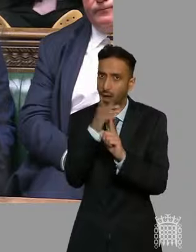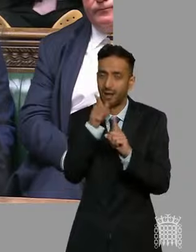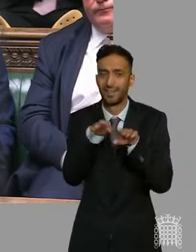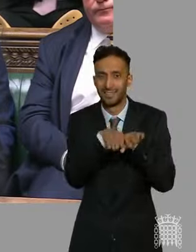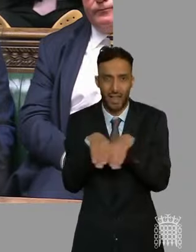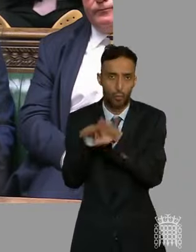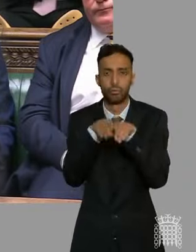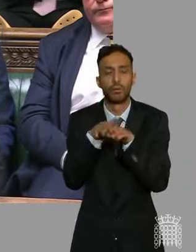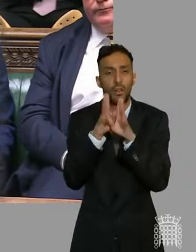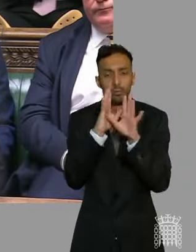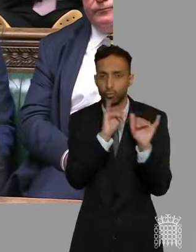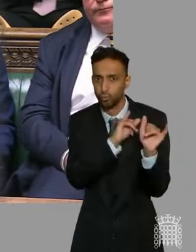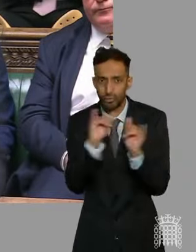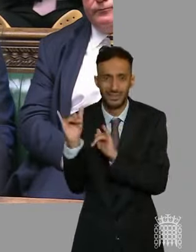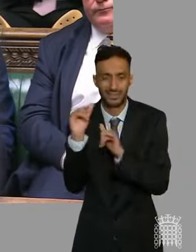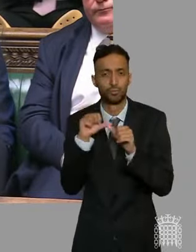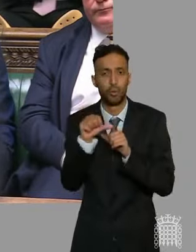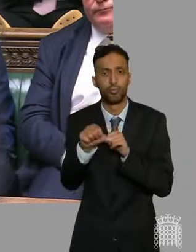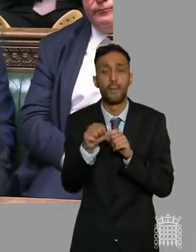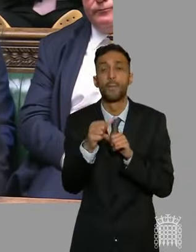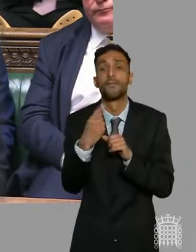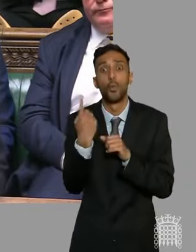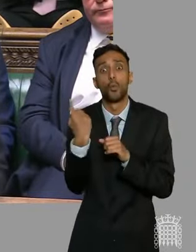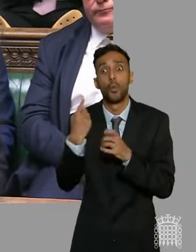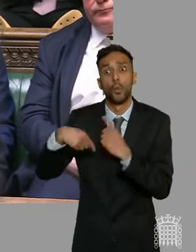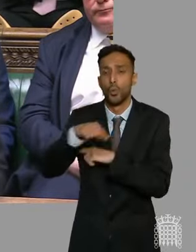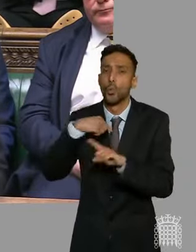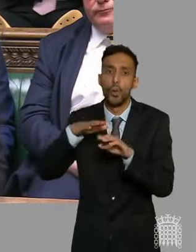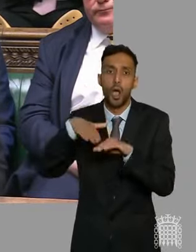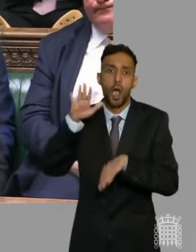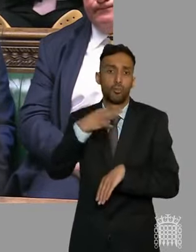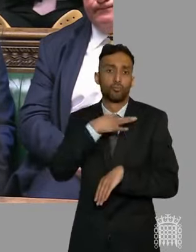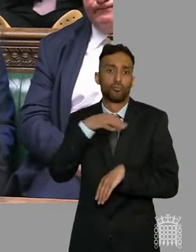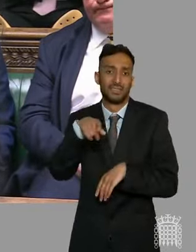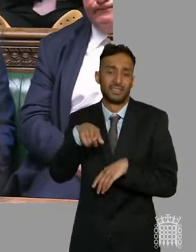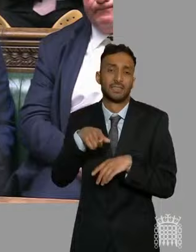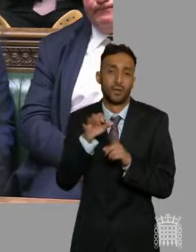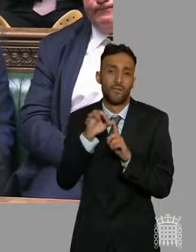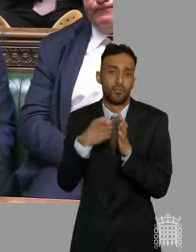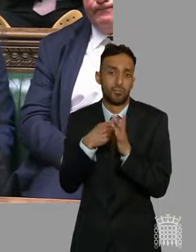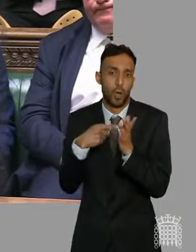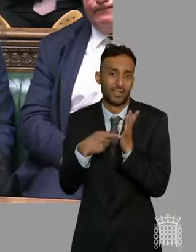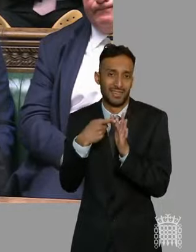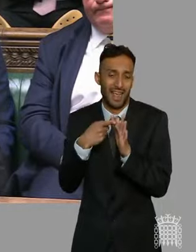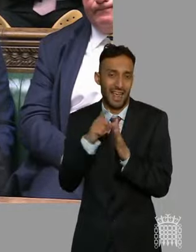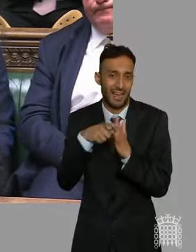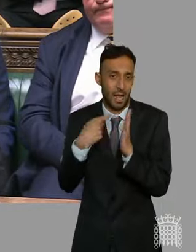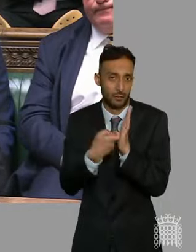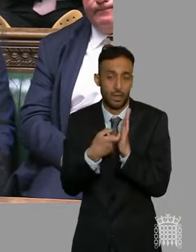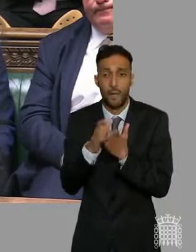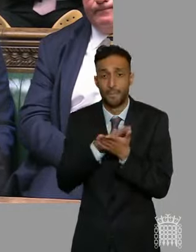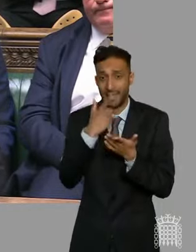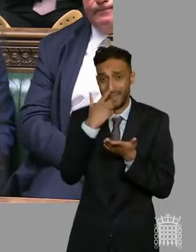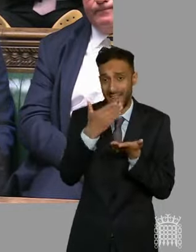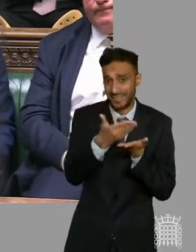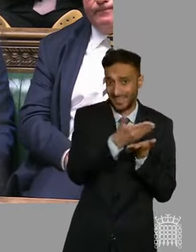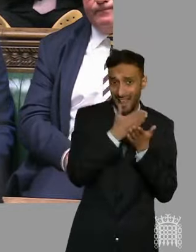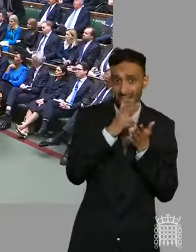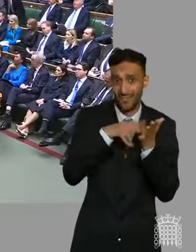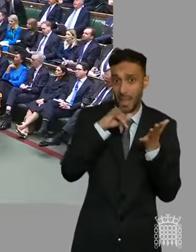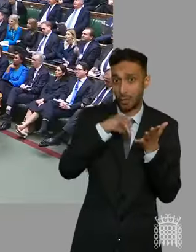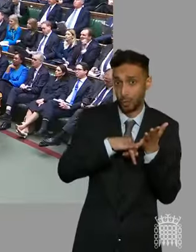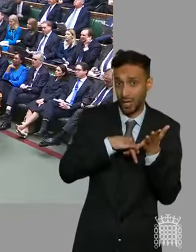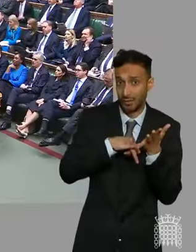not only save the NHS money, make progress towards the government's early diagnosis targets, but most crucially, save thousands of